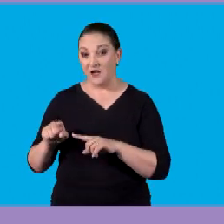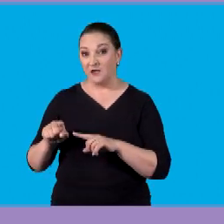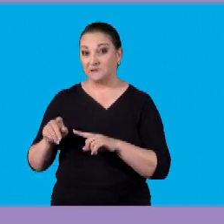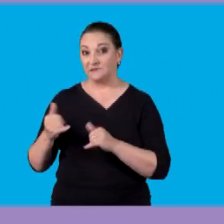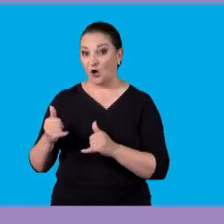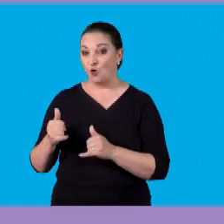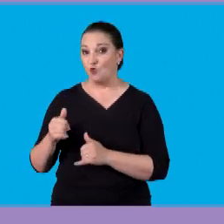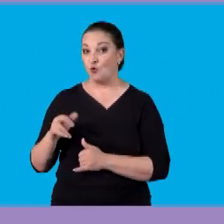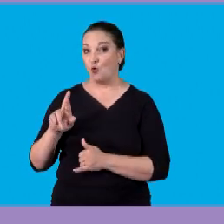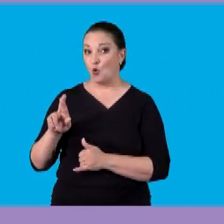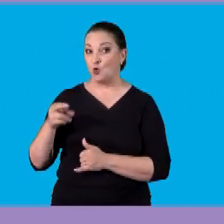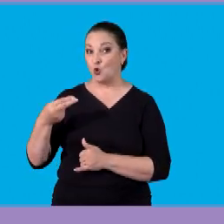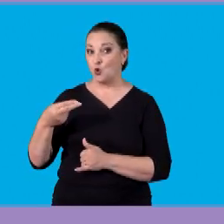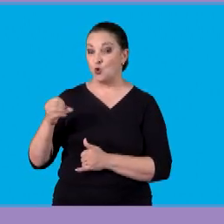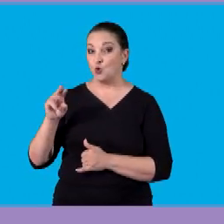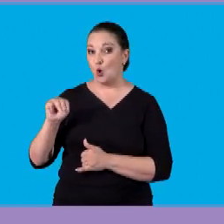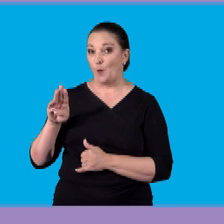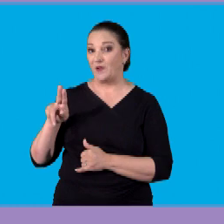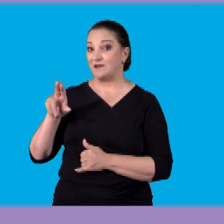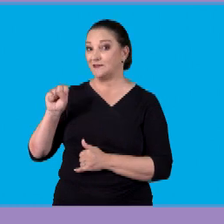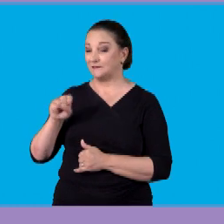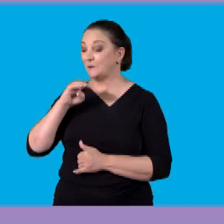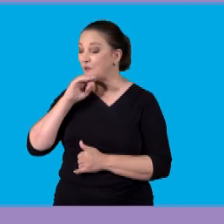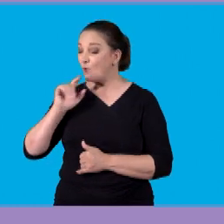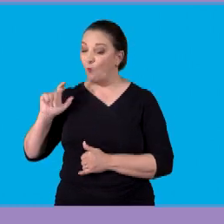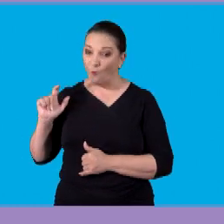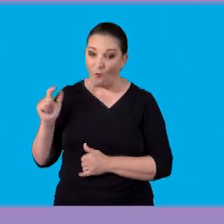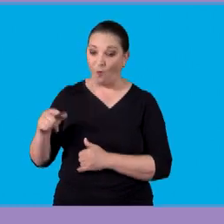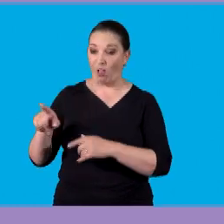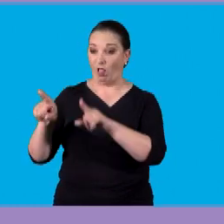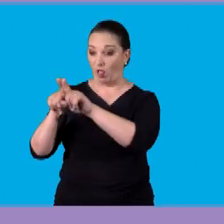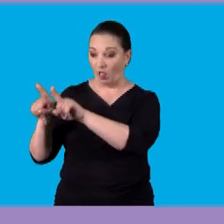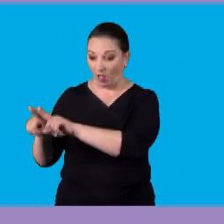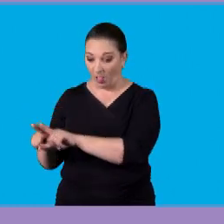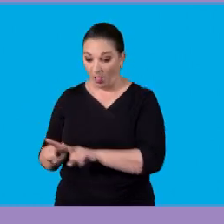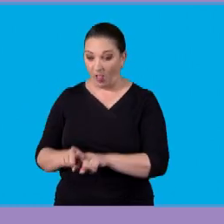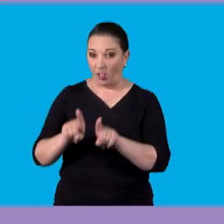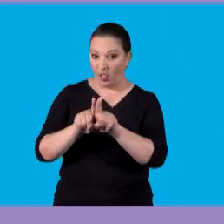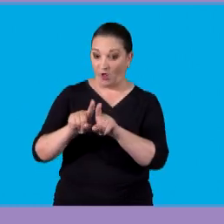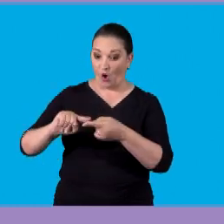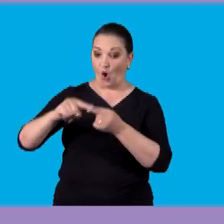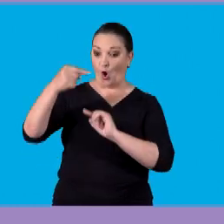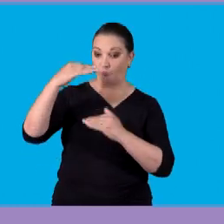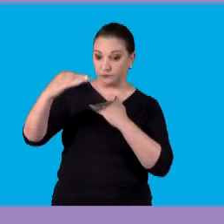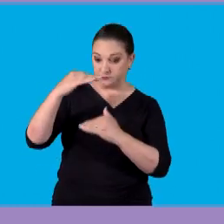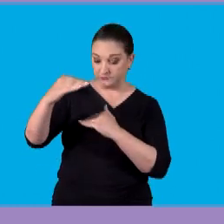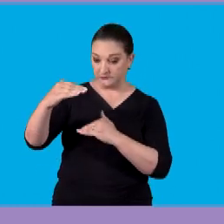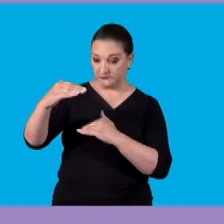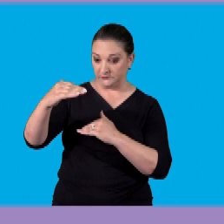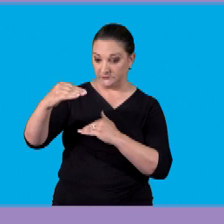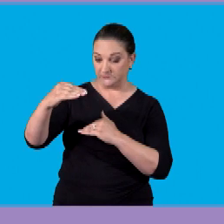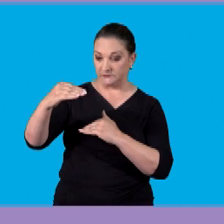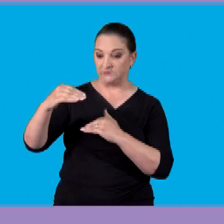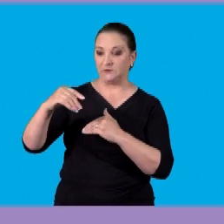rhombus, also all the sides are equal. So this means that not only are the opposite sides